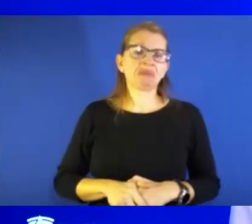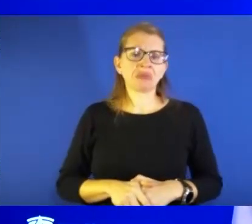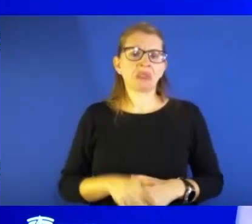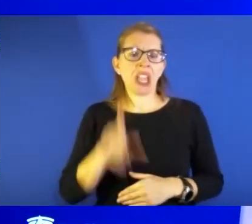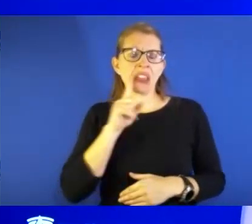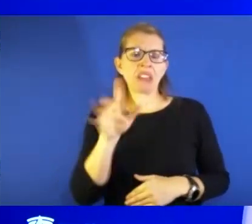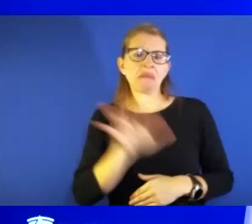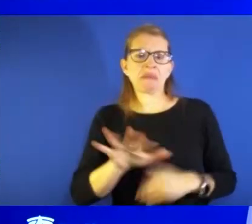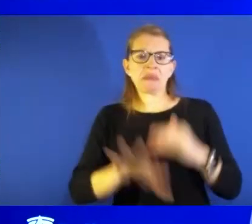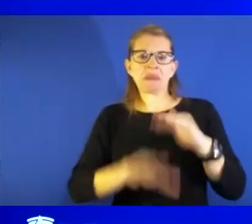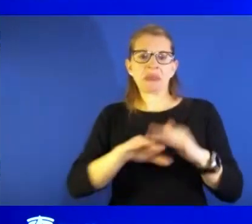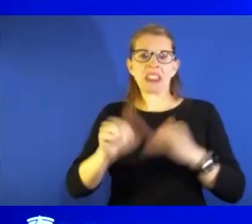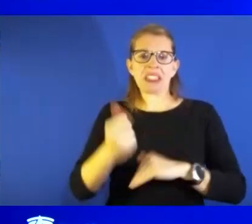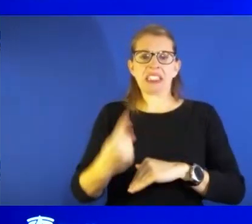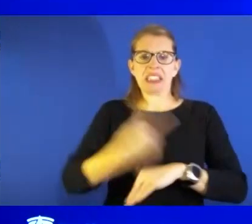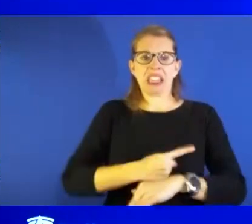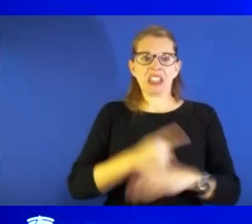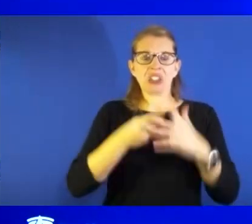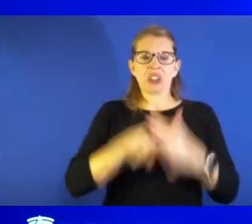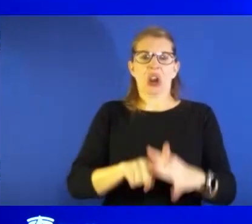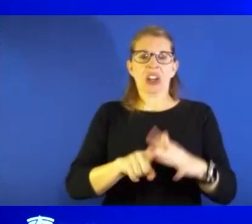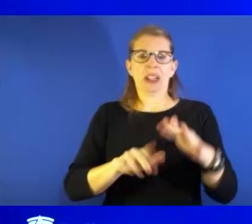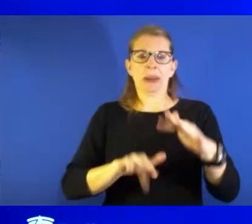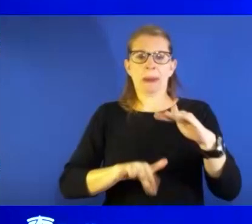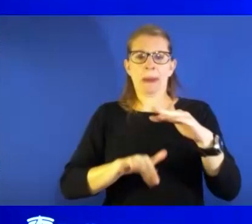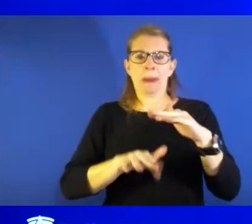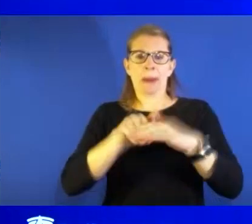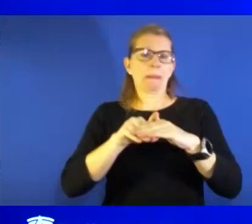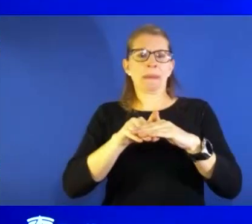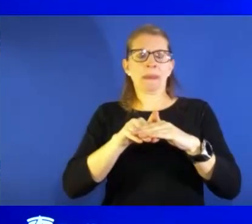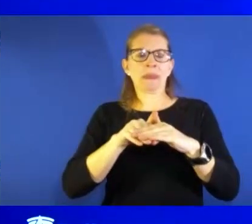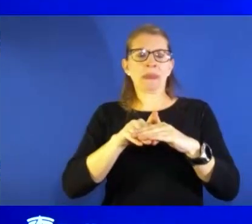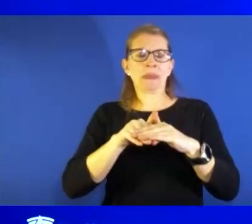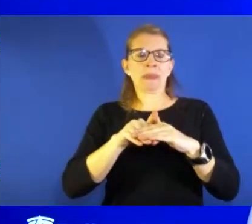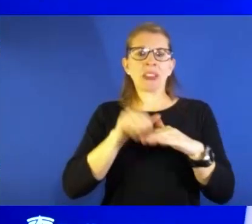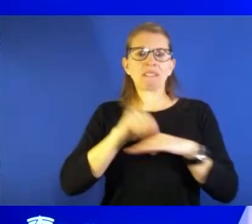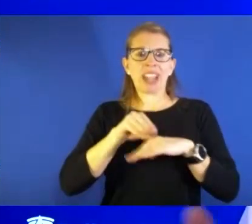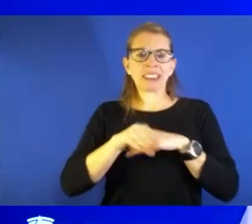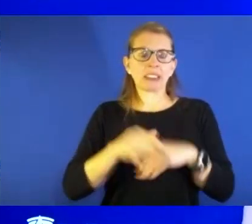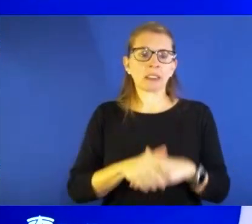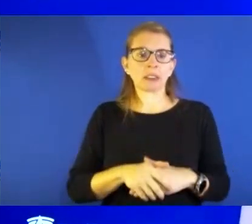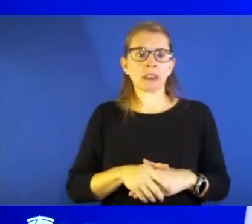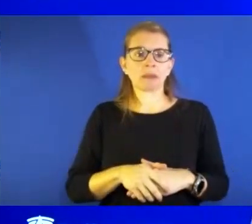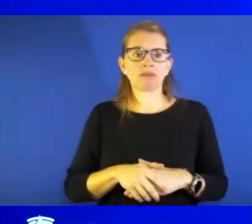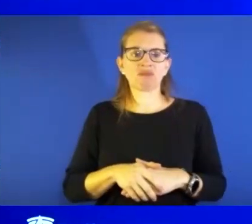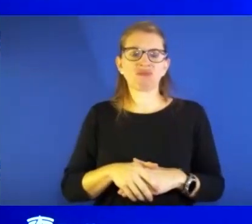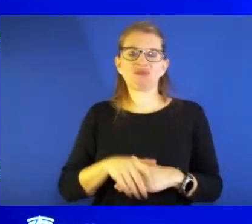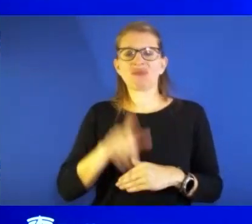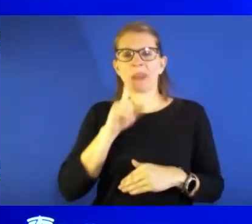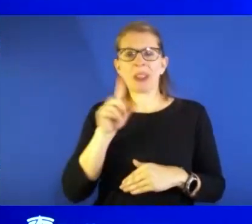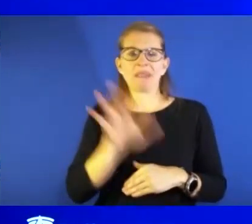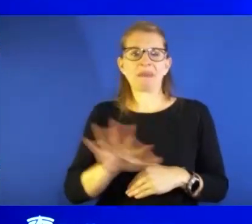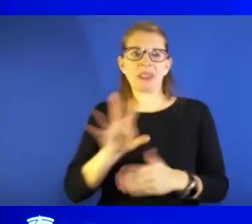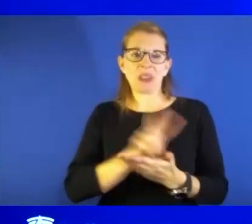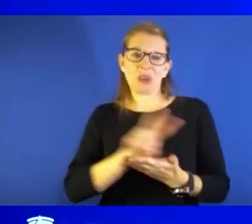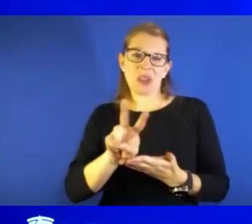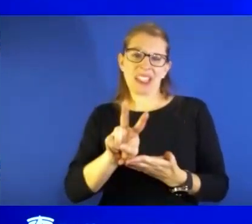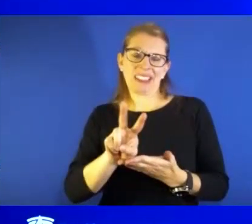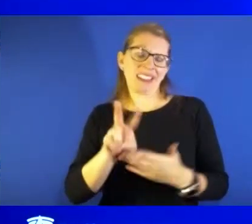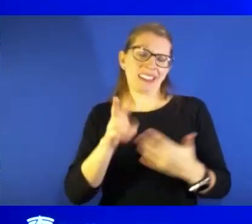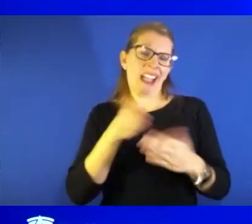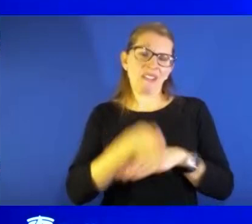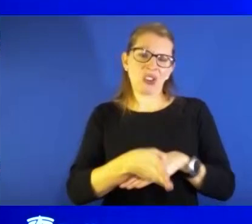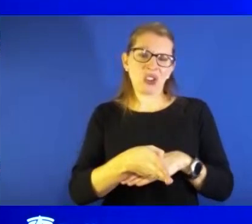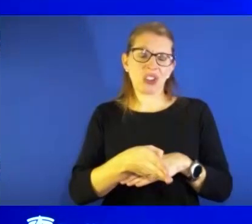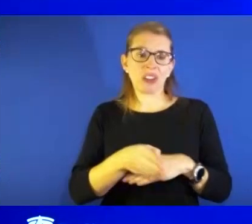10 days, you're really starting to reach that maximal effect. But I think that the conventional wisdom is still really that 2 weeks after that boost. And again, what is full